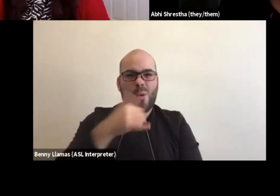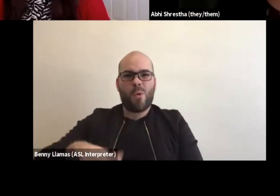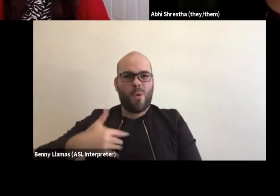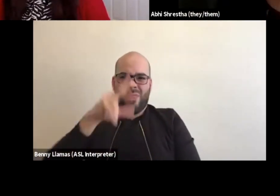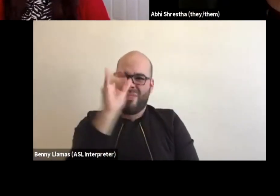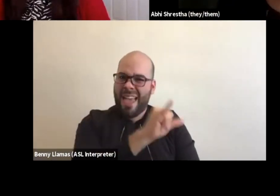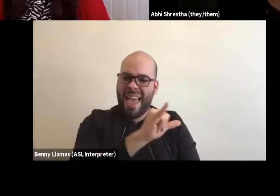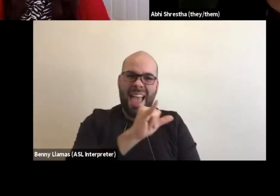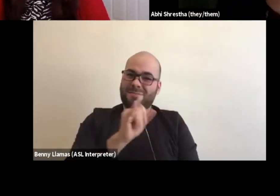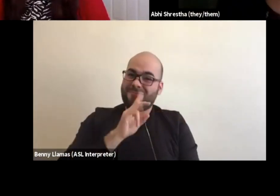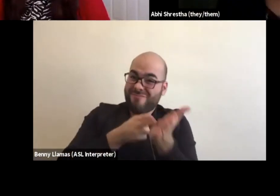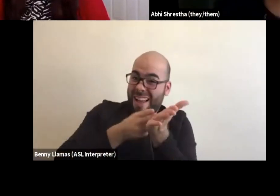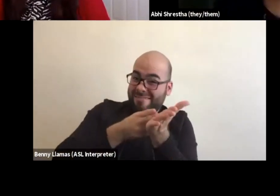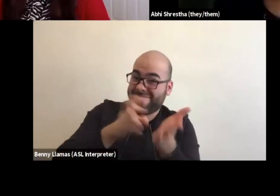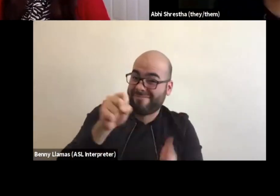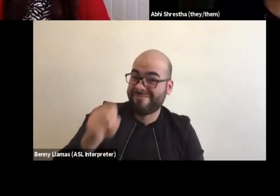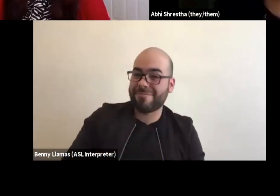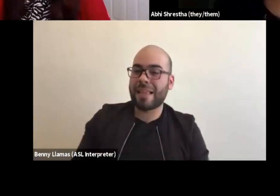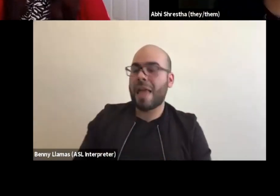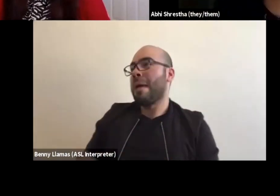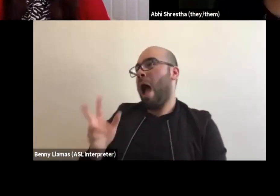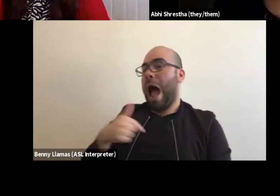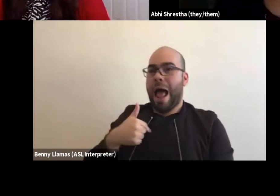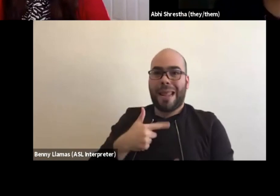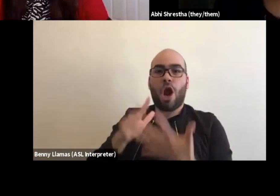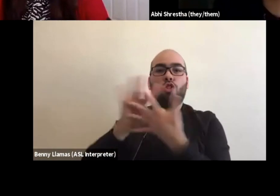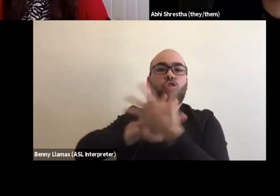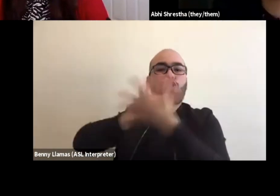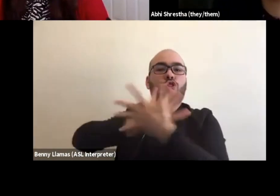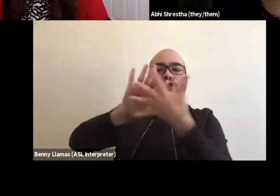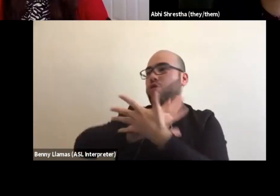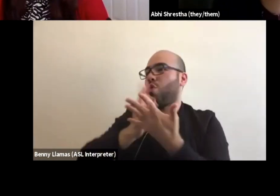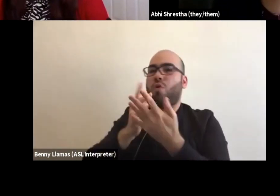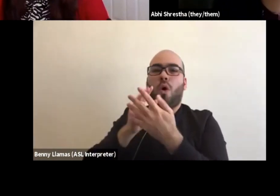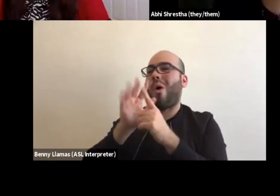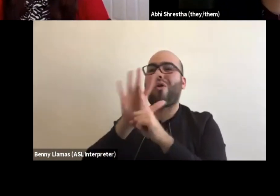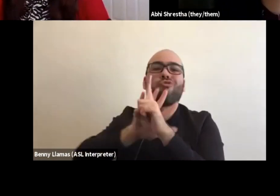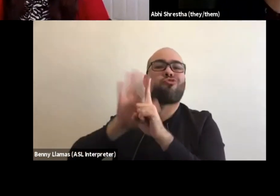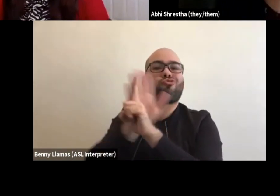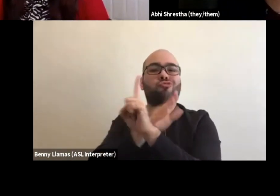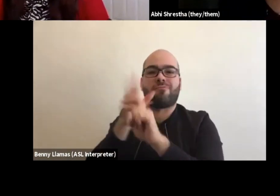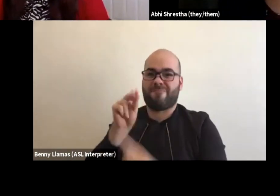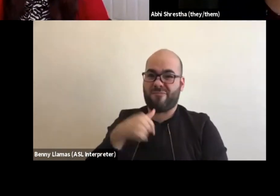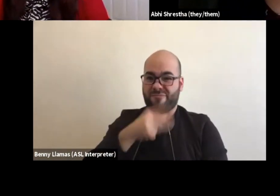So yeah, I don't really say things I don't mean. So, you know, yes. Honestly, it's a